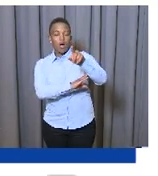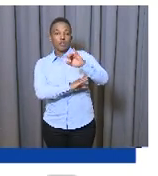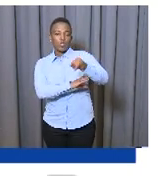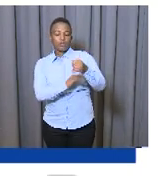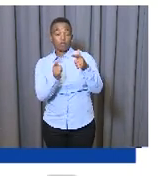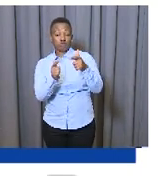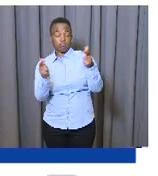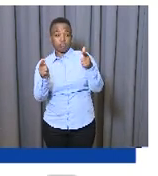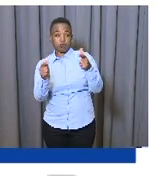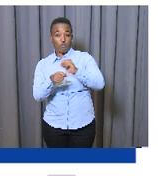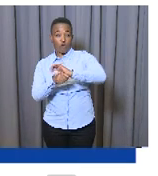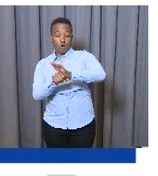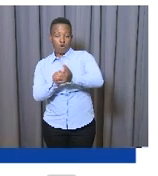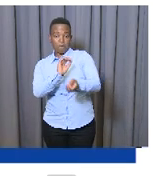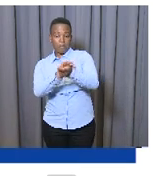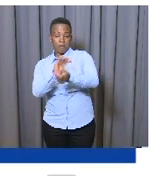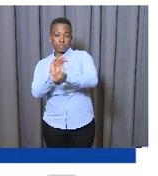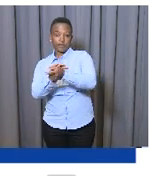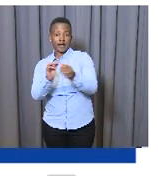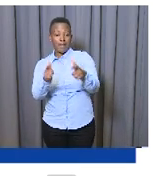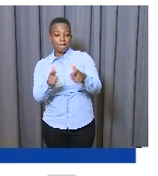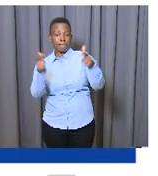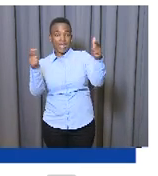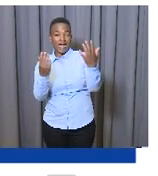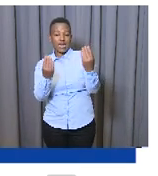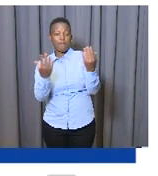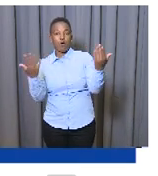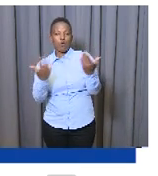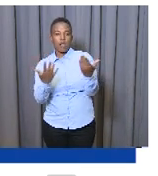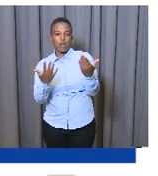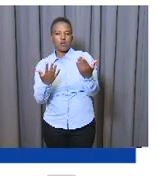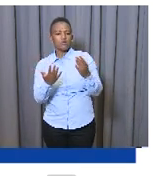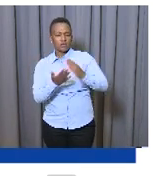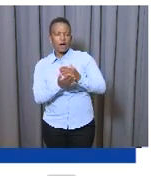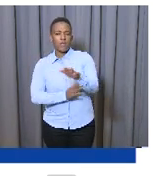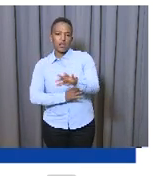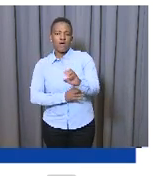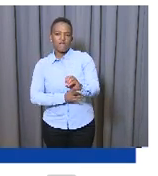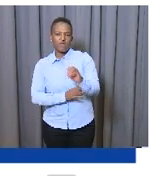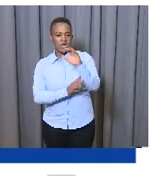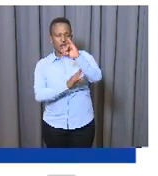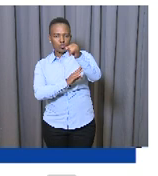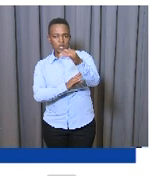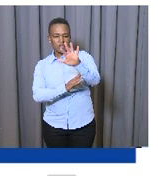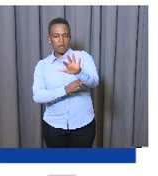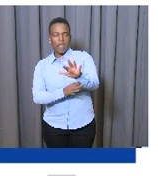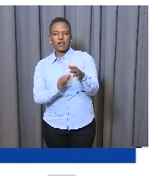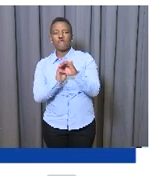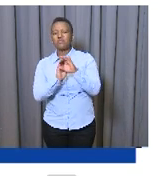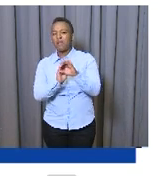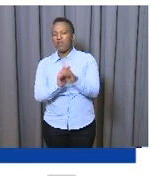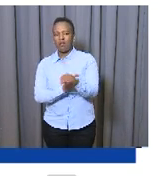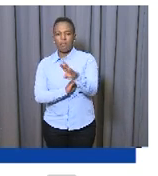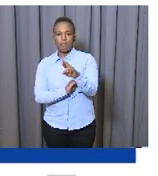we still have the largest density of numbers in some areas in Johannesburg, like Bryanston,